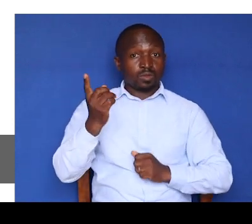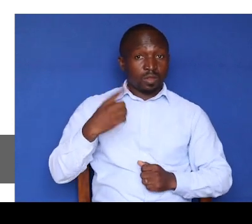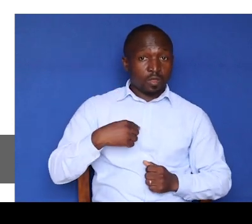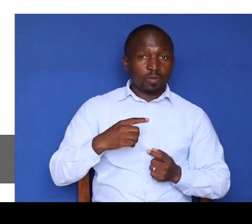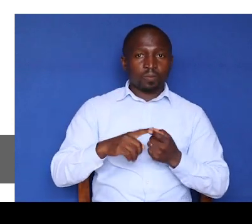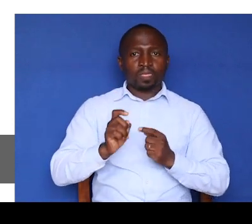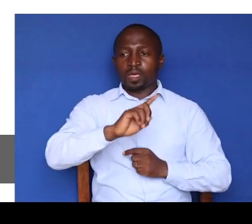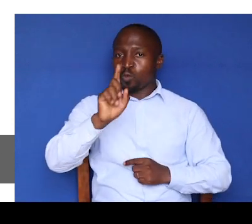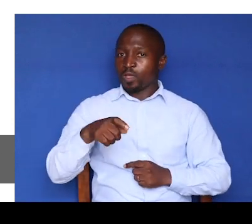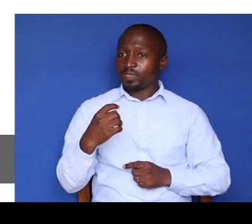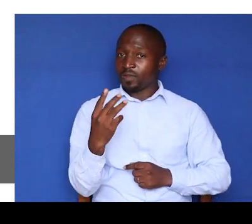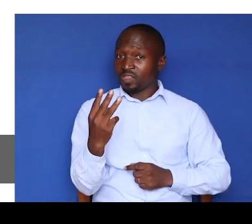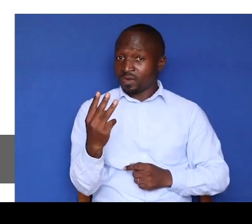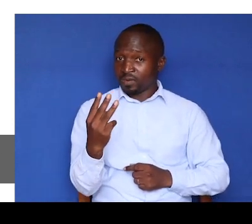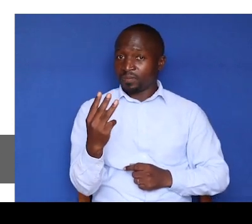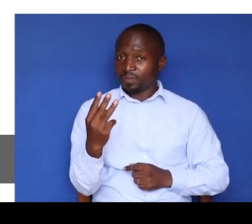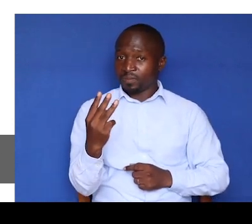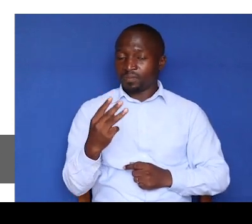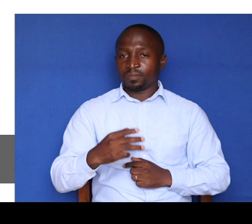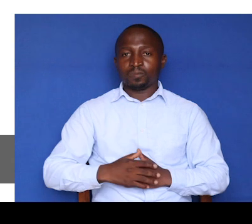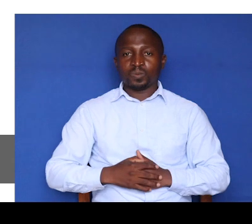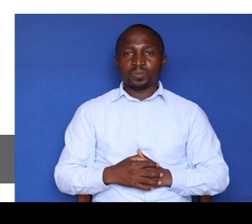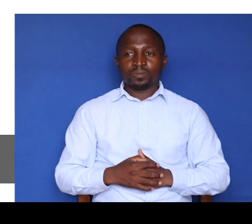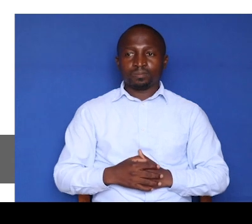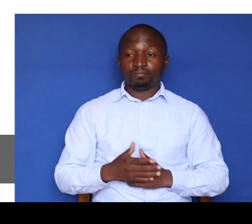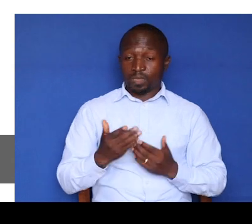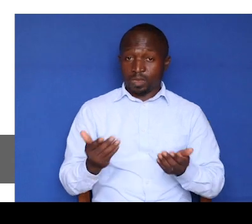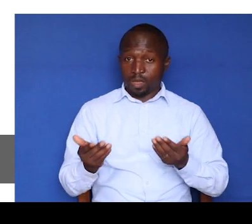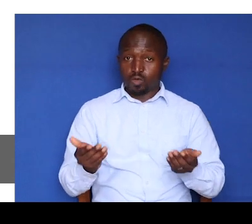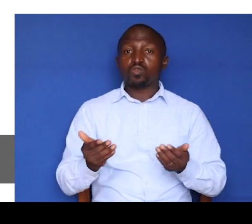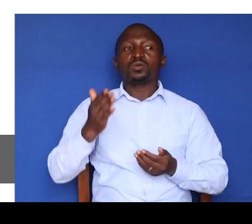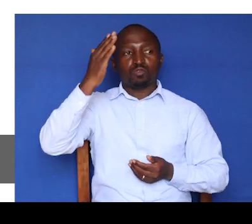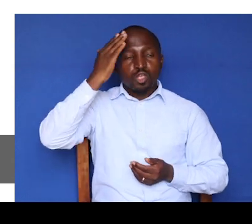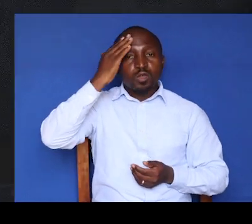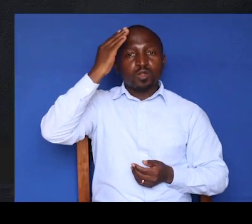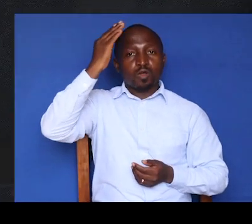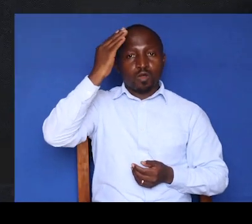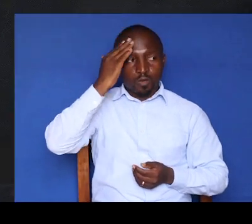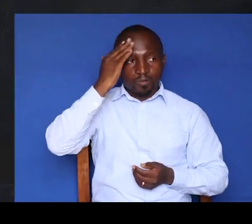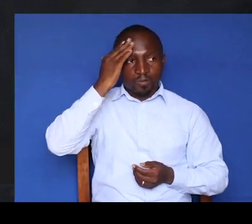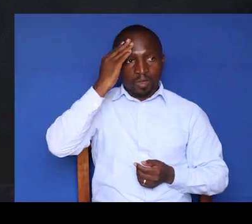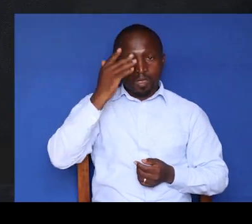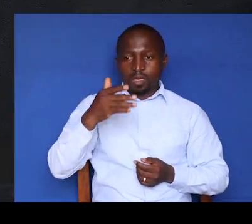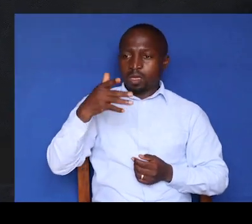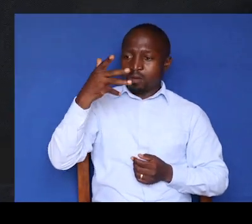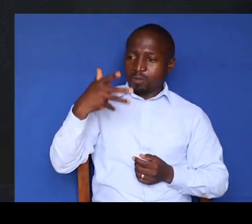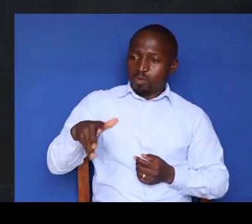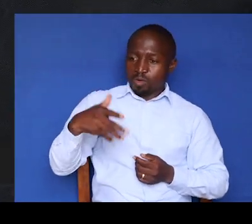with the question number 3, we are now much aware with the variation of water